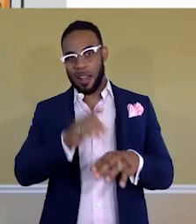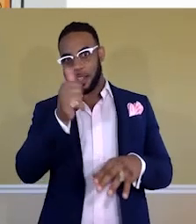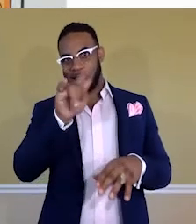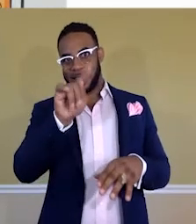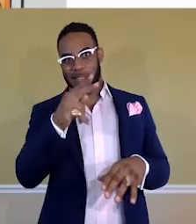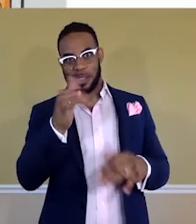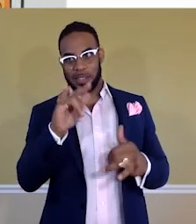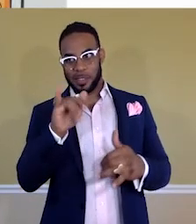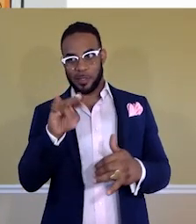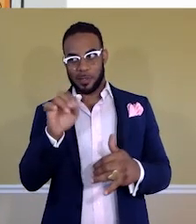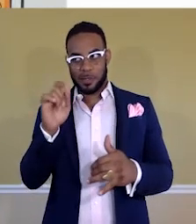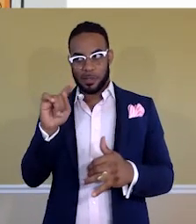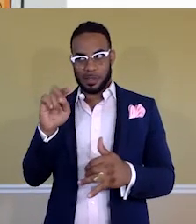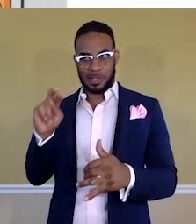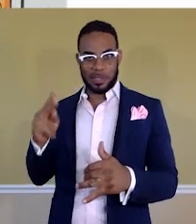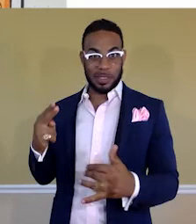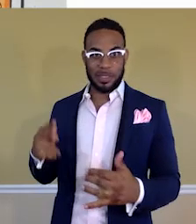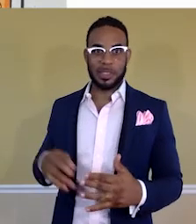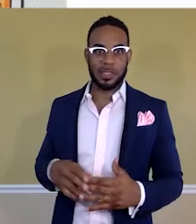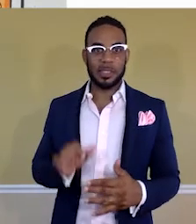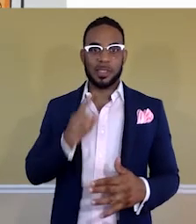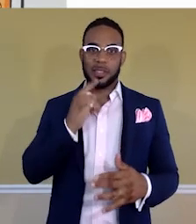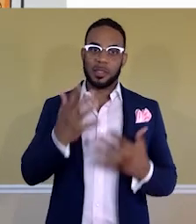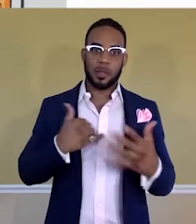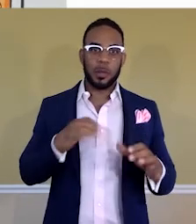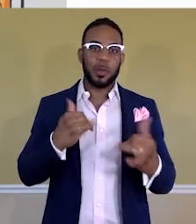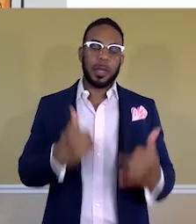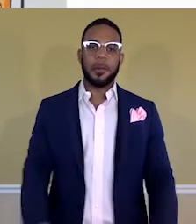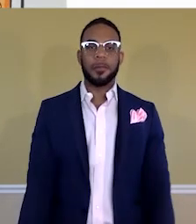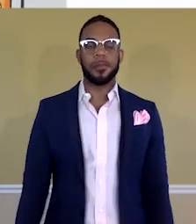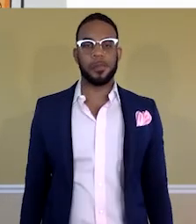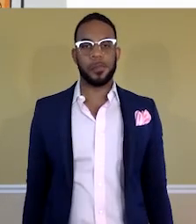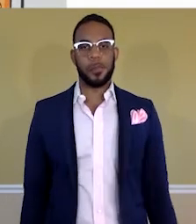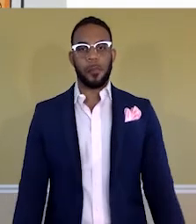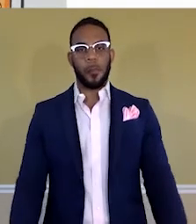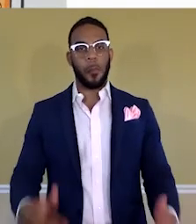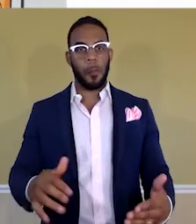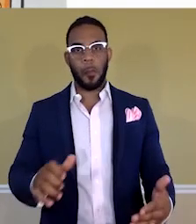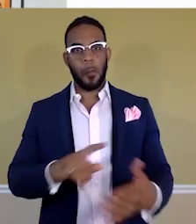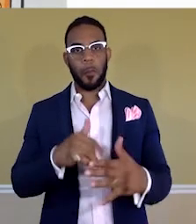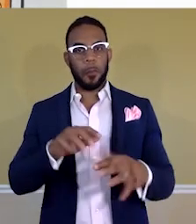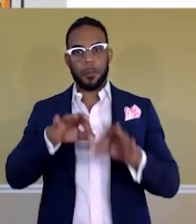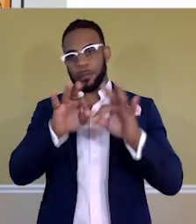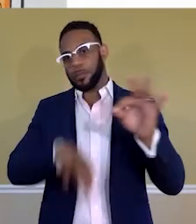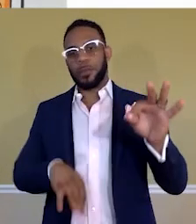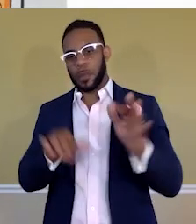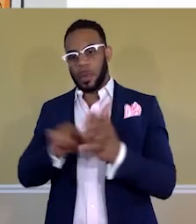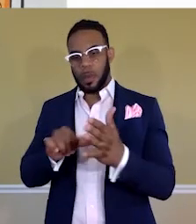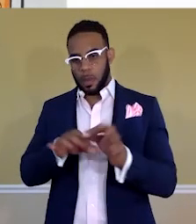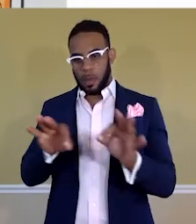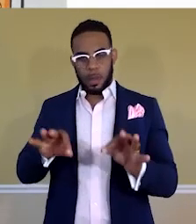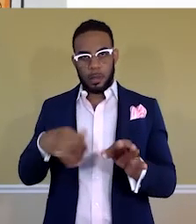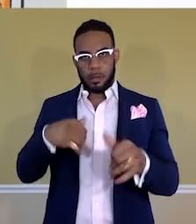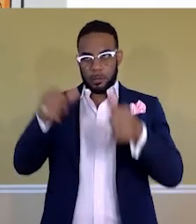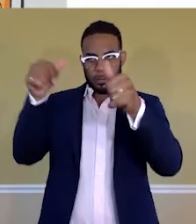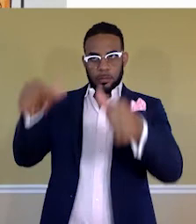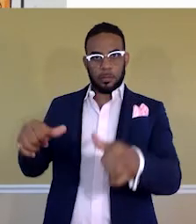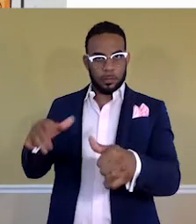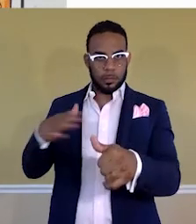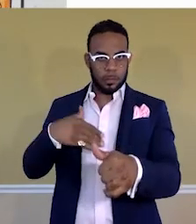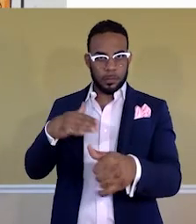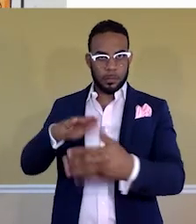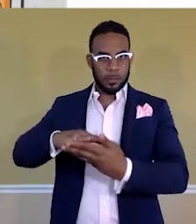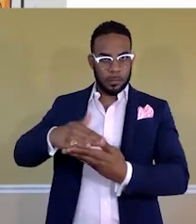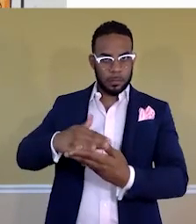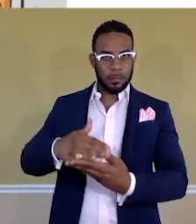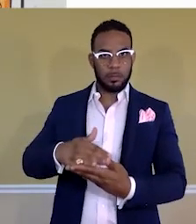19th, it's Juneteenth. This is kind of what I'm doing right now, where I've ripped out a page, I've got it posted onto my